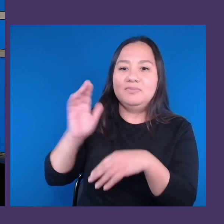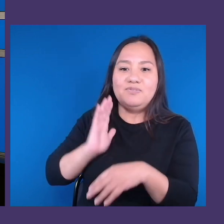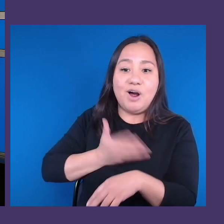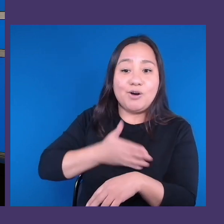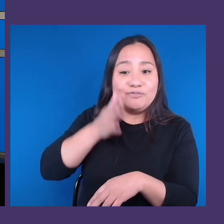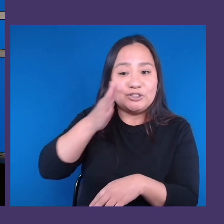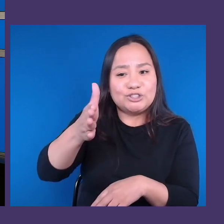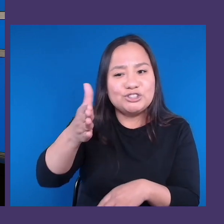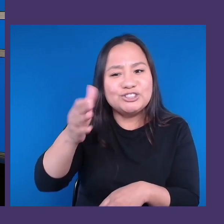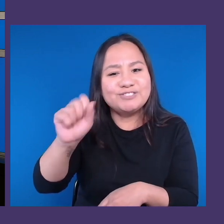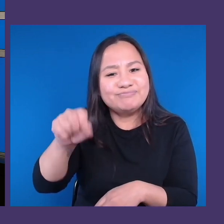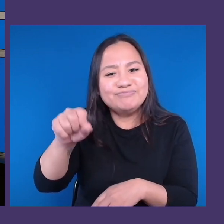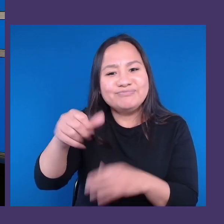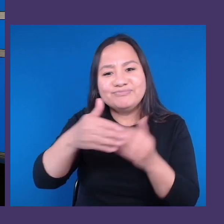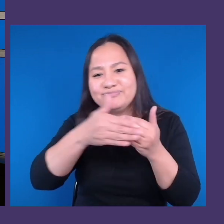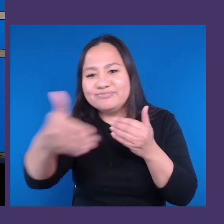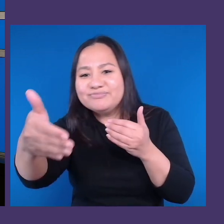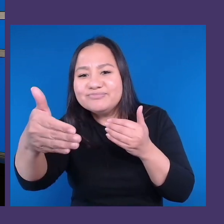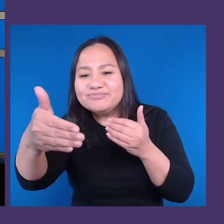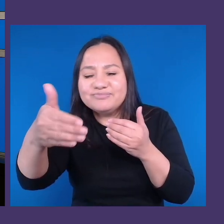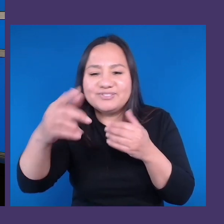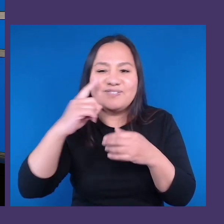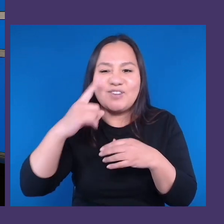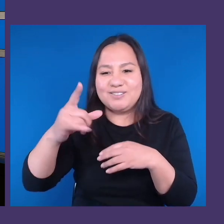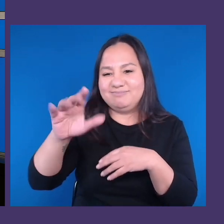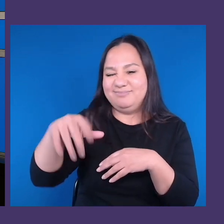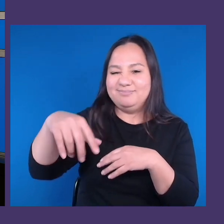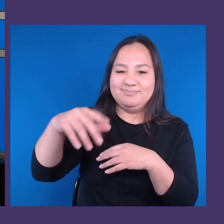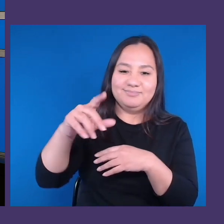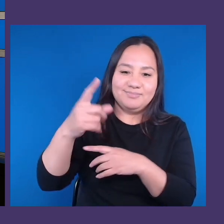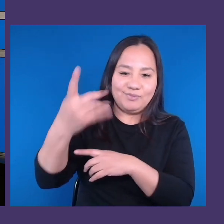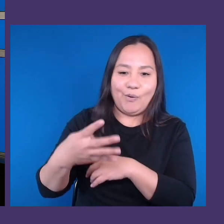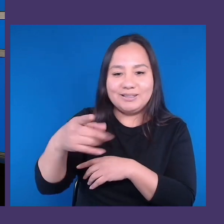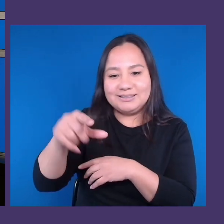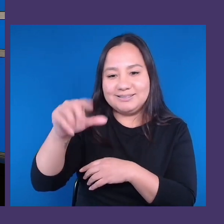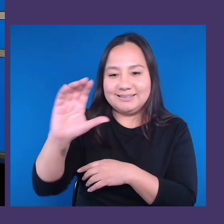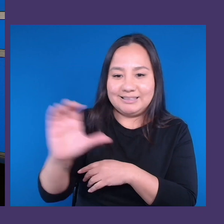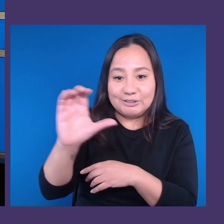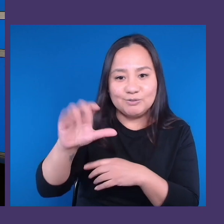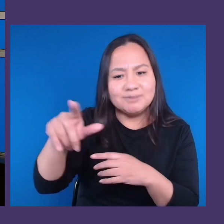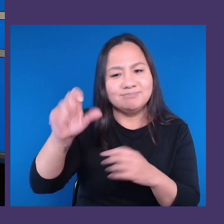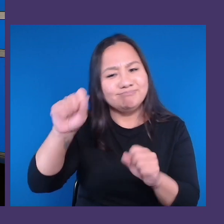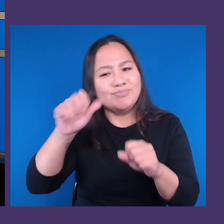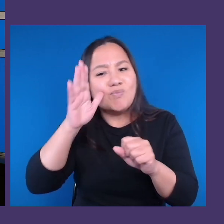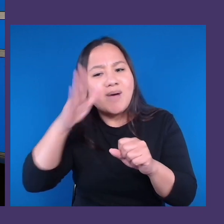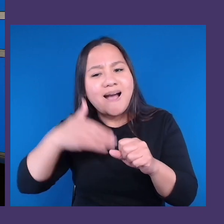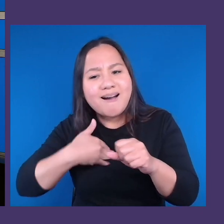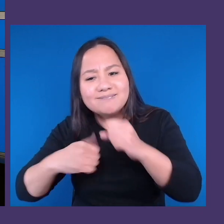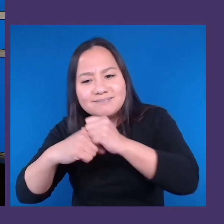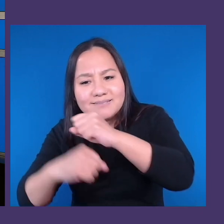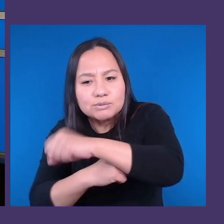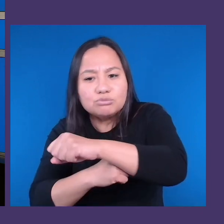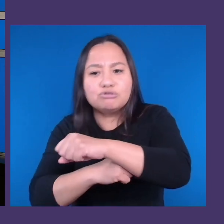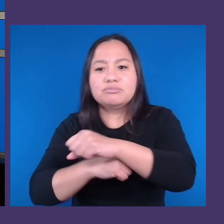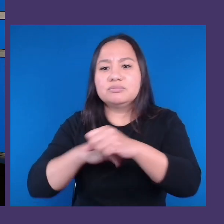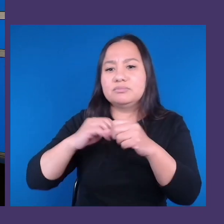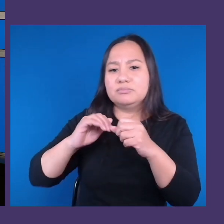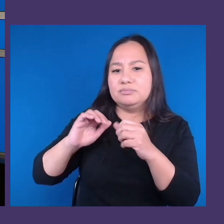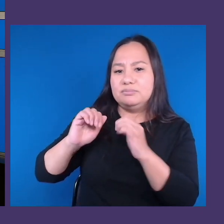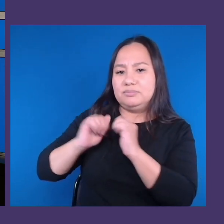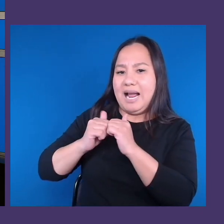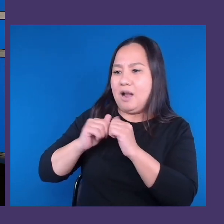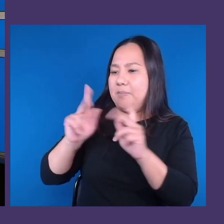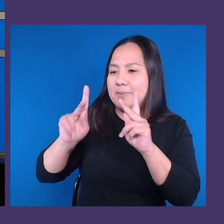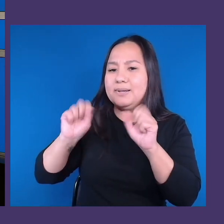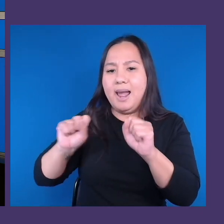from now, and that there will be a foundation on which people can stand and imagine